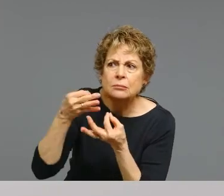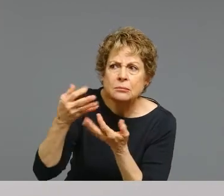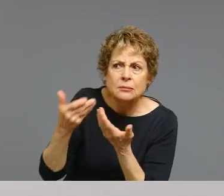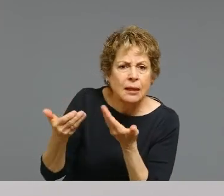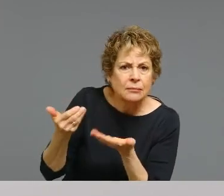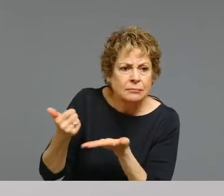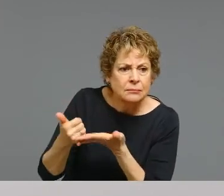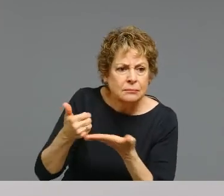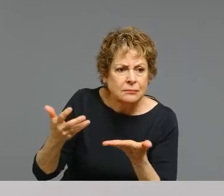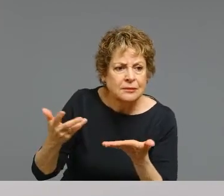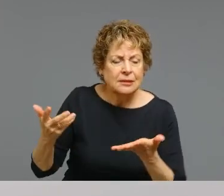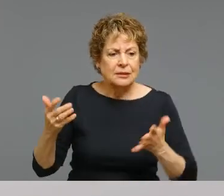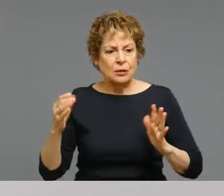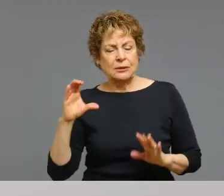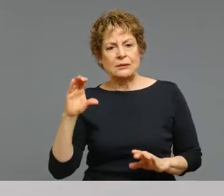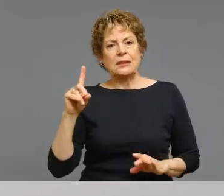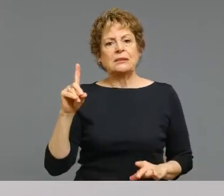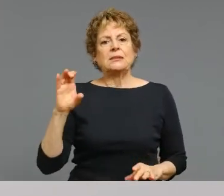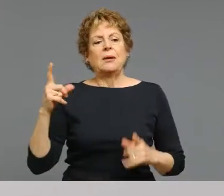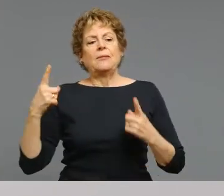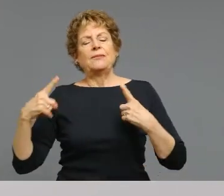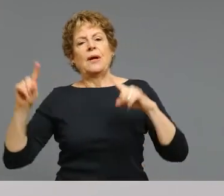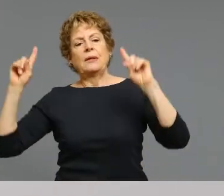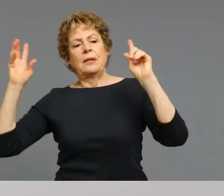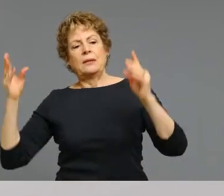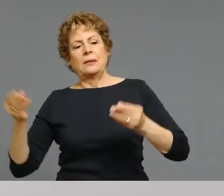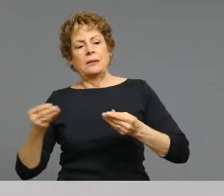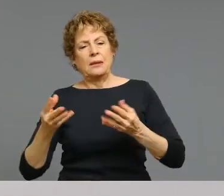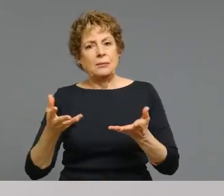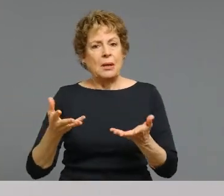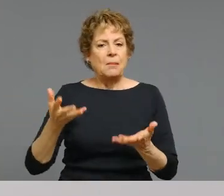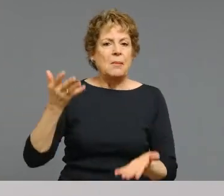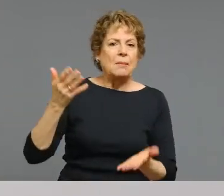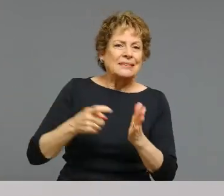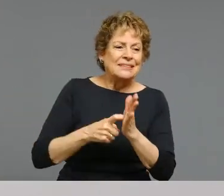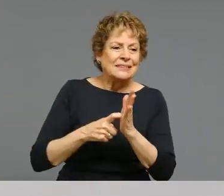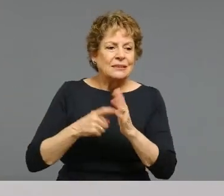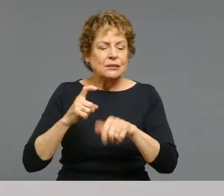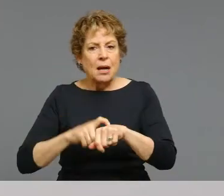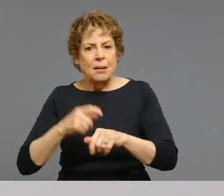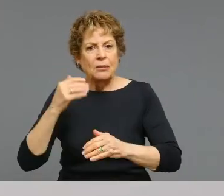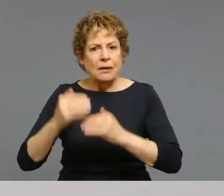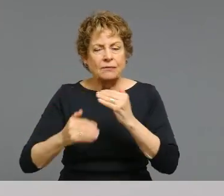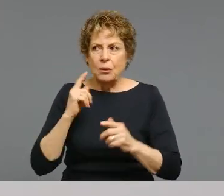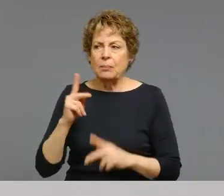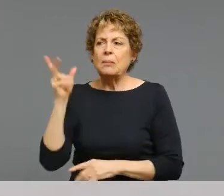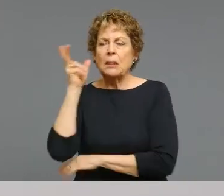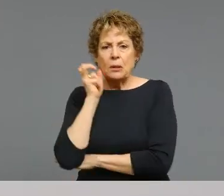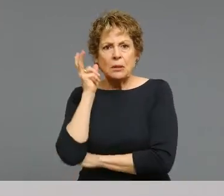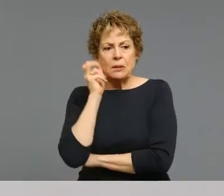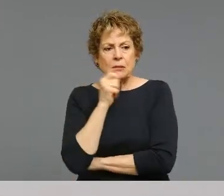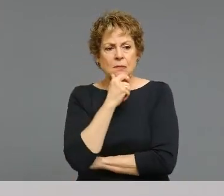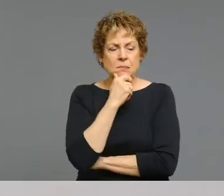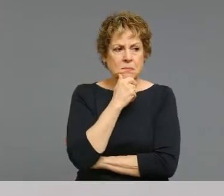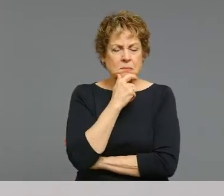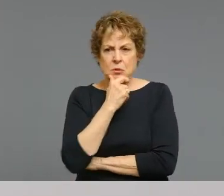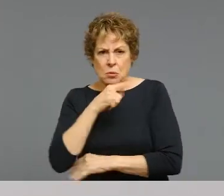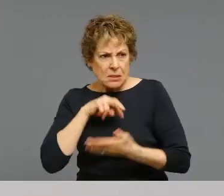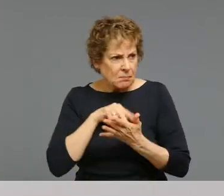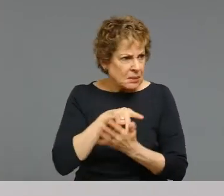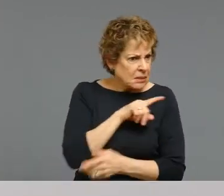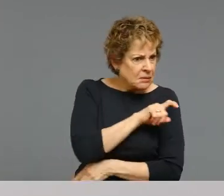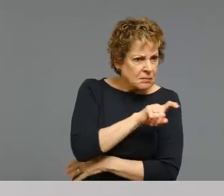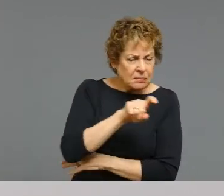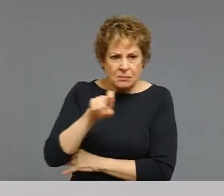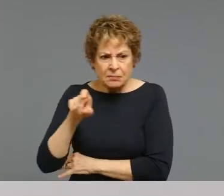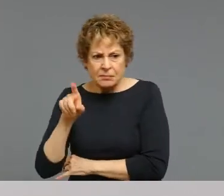came out, it probably took a little bit of time for people to understand what those recommendations meant, what the data showed, and that the